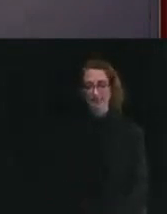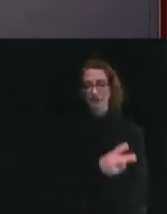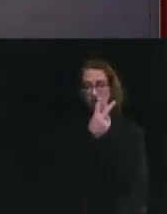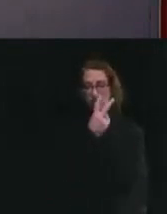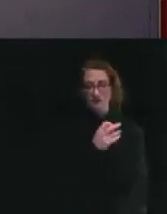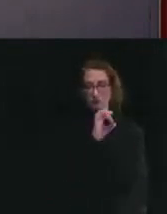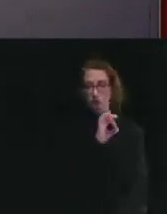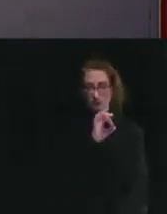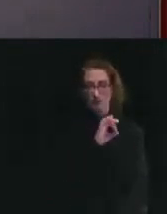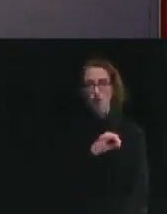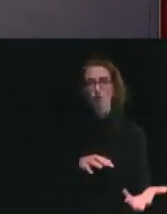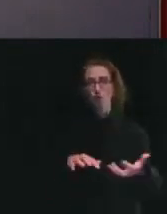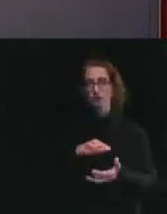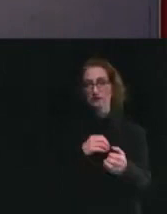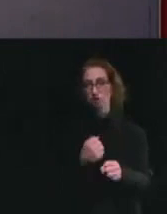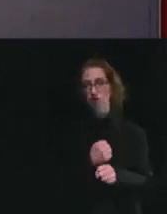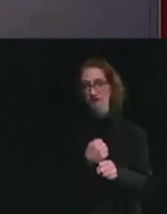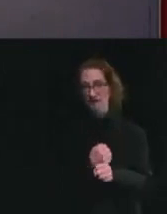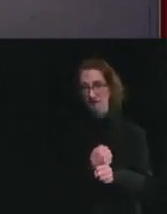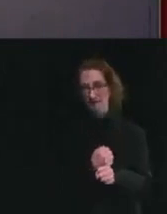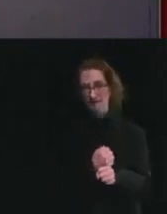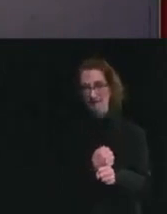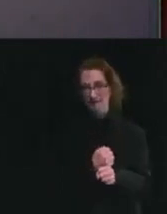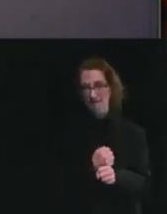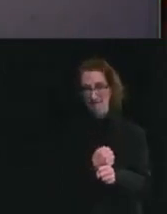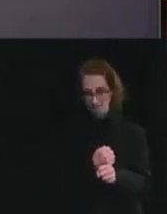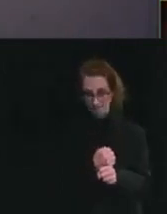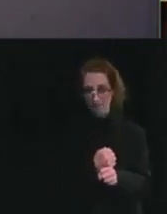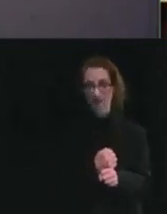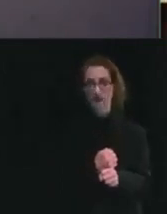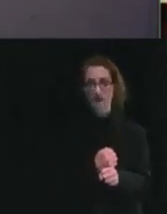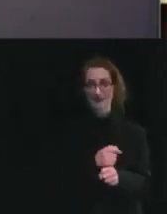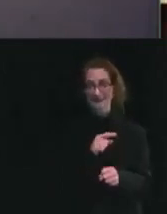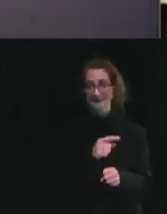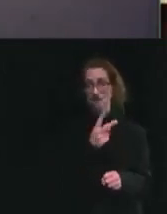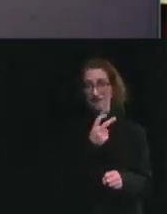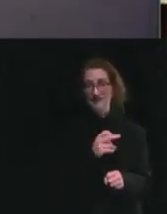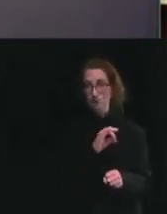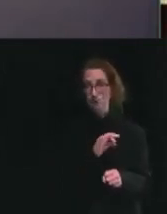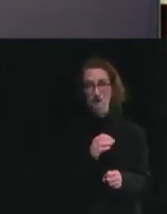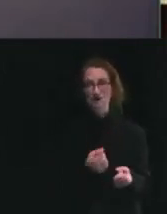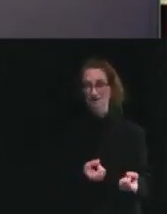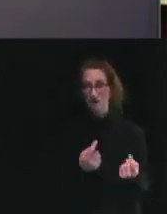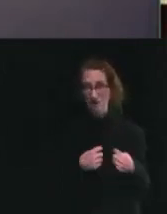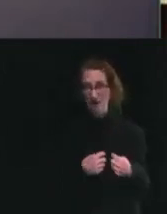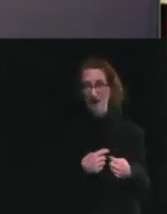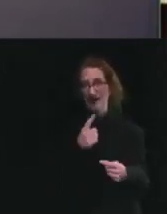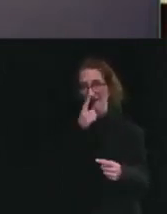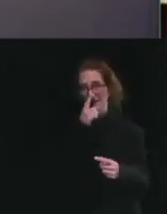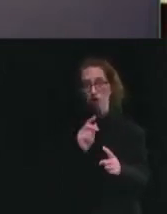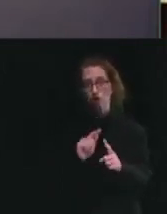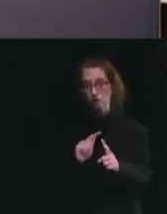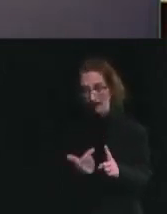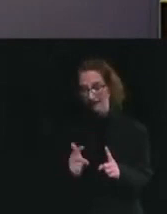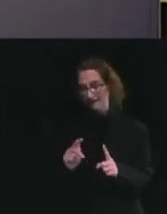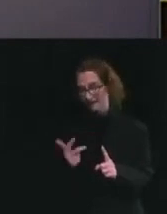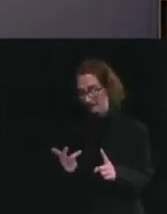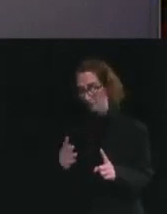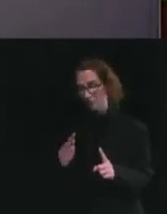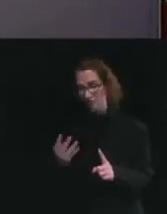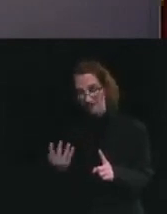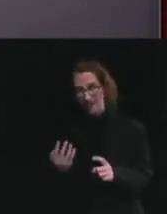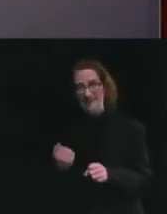20% of people were hybridly employed. Zu den 20% kommen wir eben nur, wenn wir noch die zweite, dritte und auch die